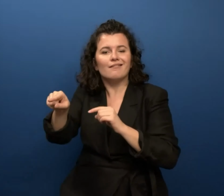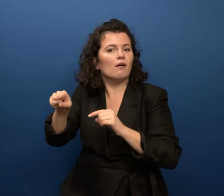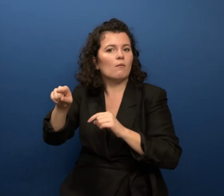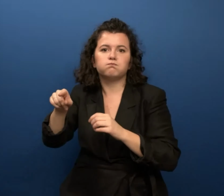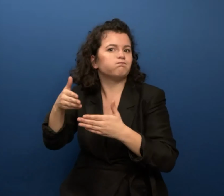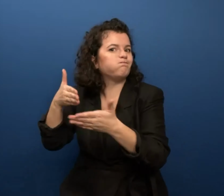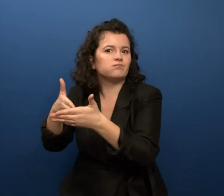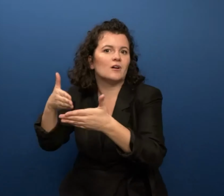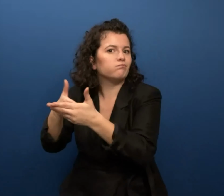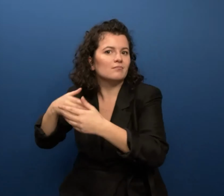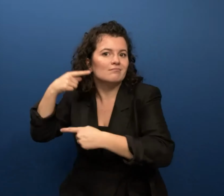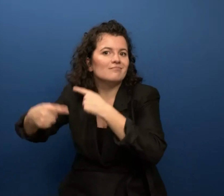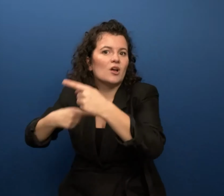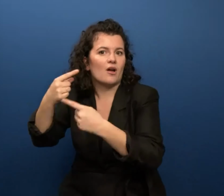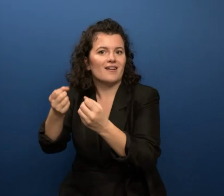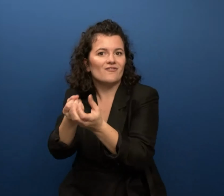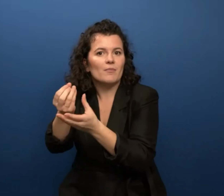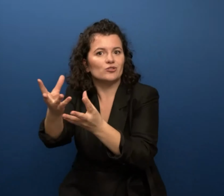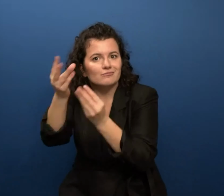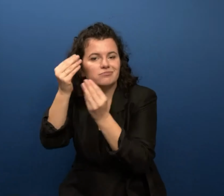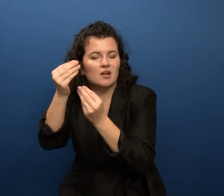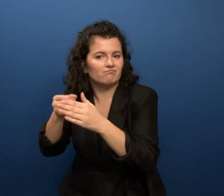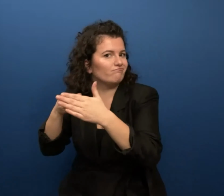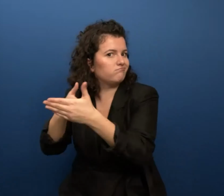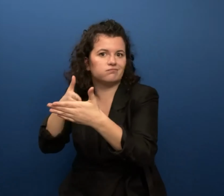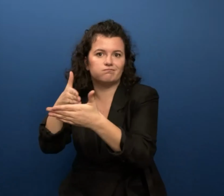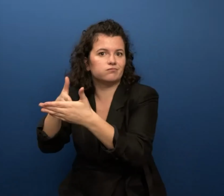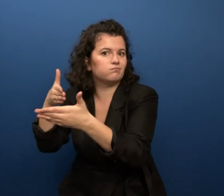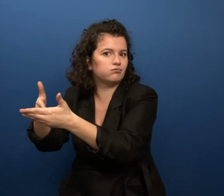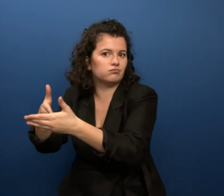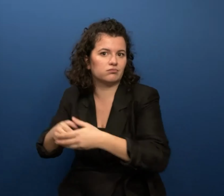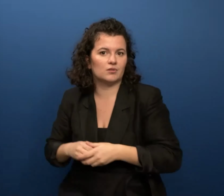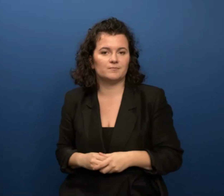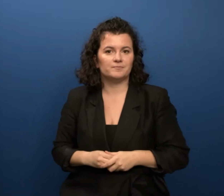that fear. So as an institution,